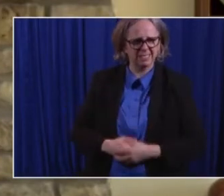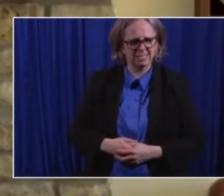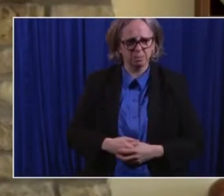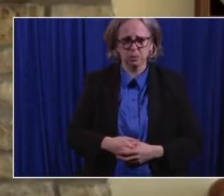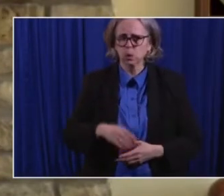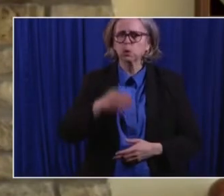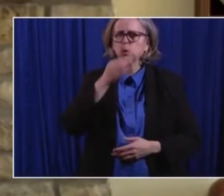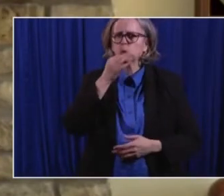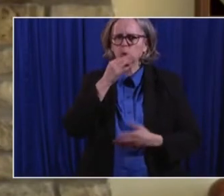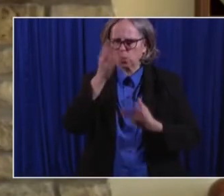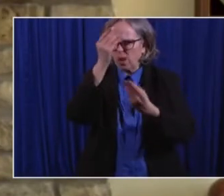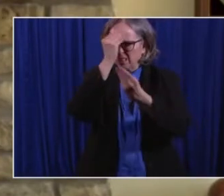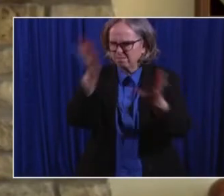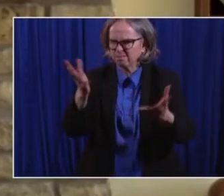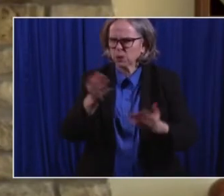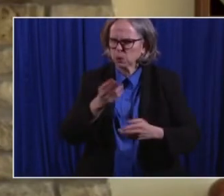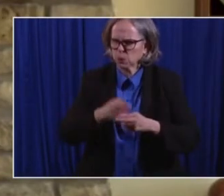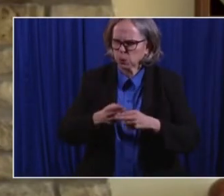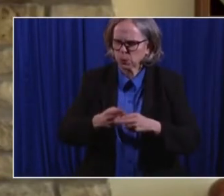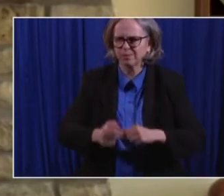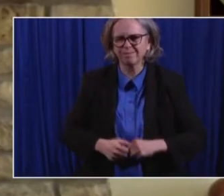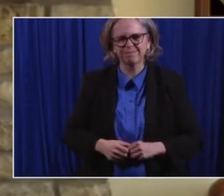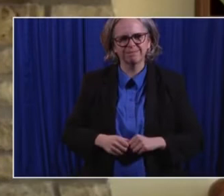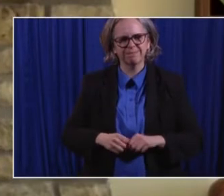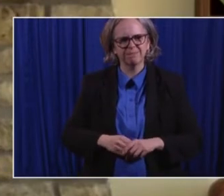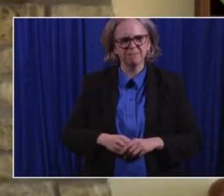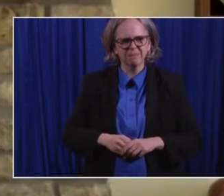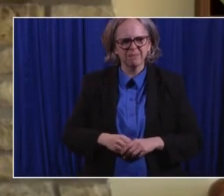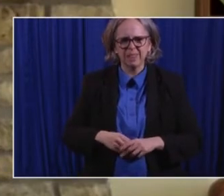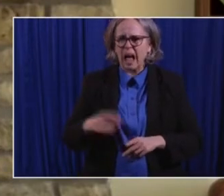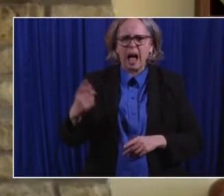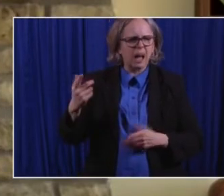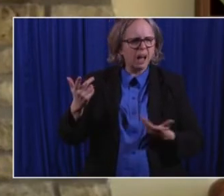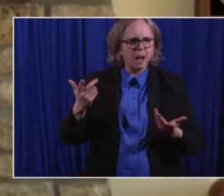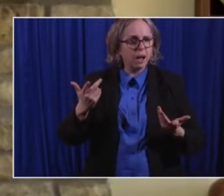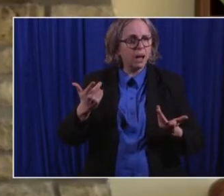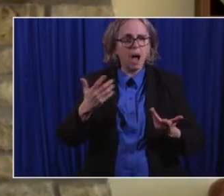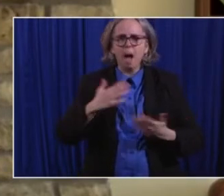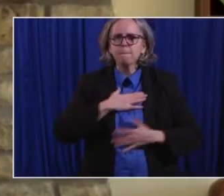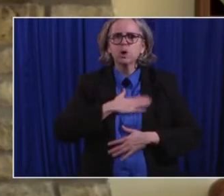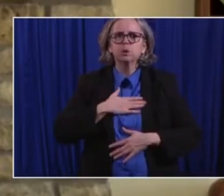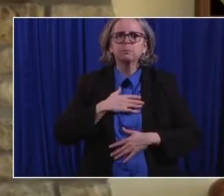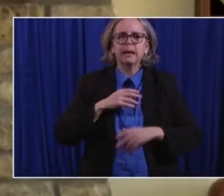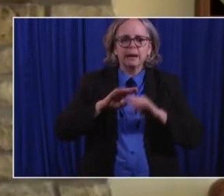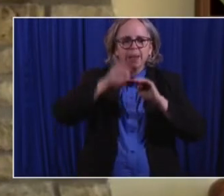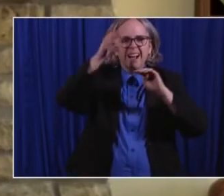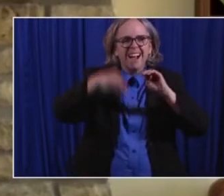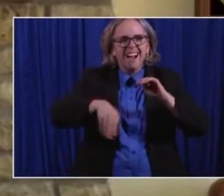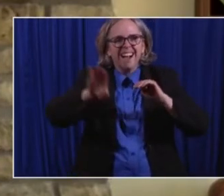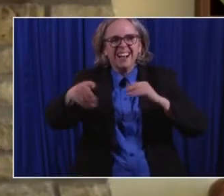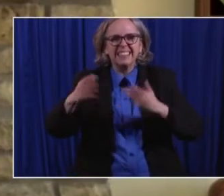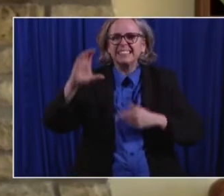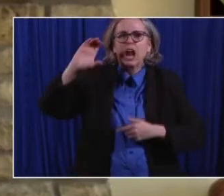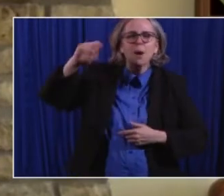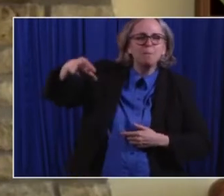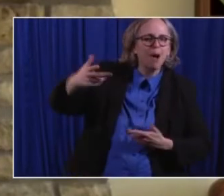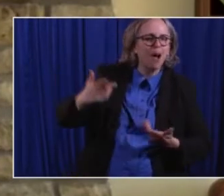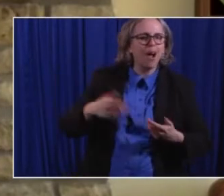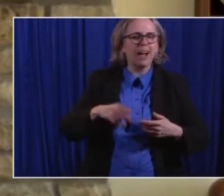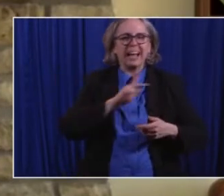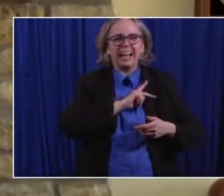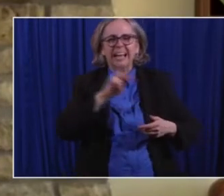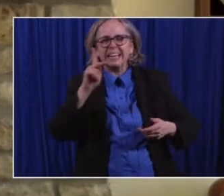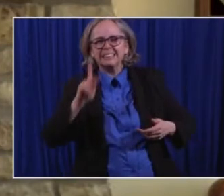amusement parks. Amusement parks are operating under the same guidelines that they asked us to